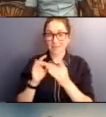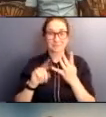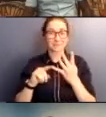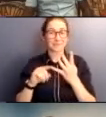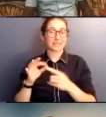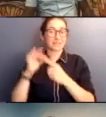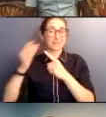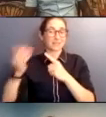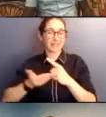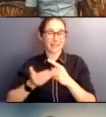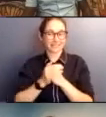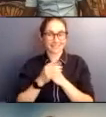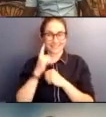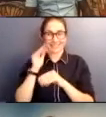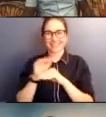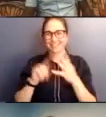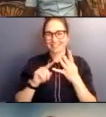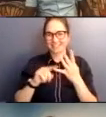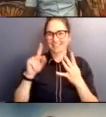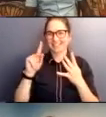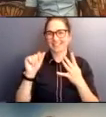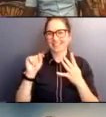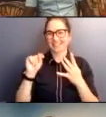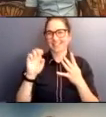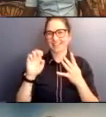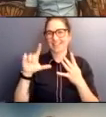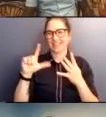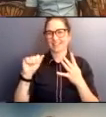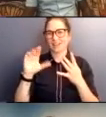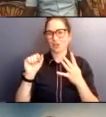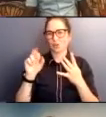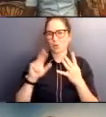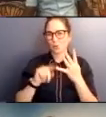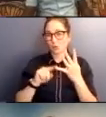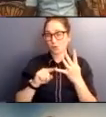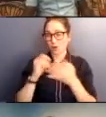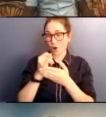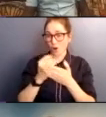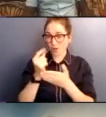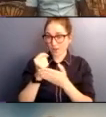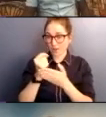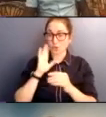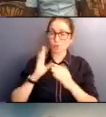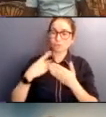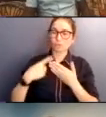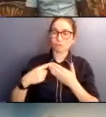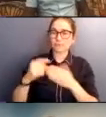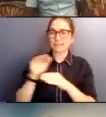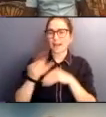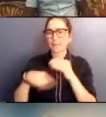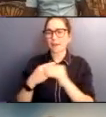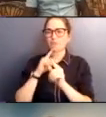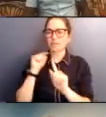tonight. This evening, Kate Lacour is an art therapist, and she will be discussing with us specifically